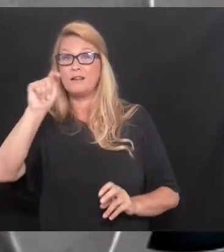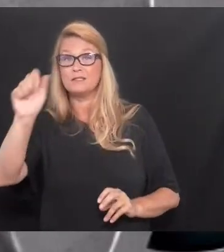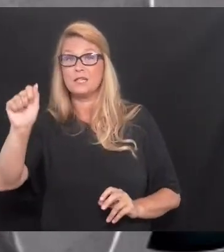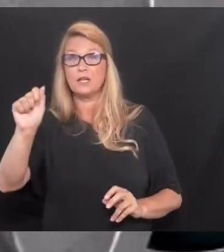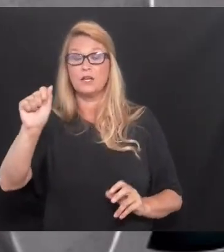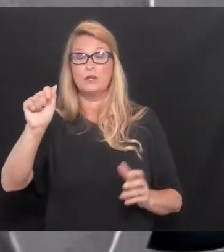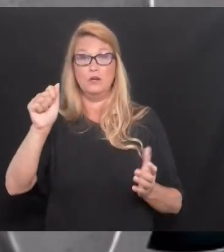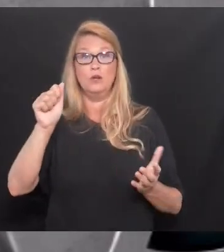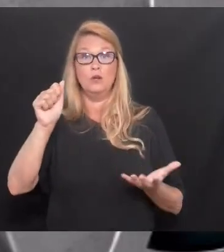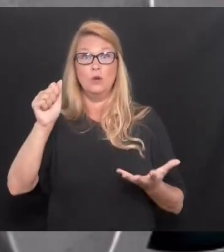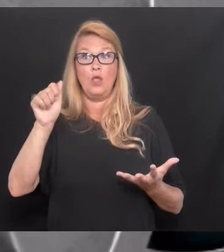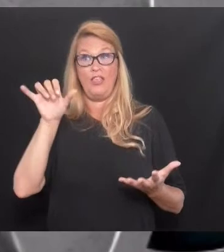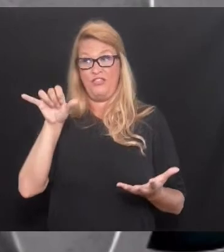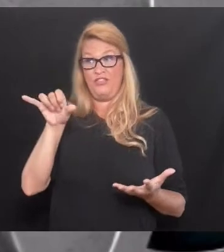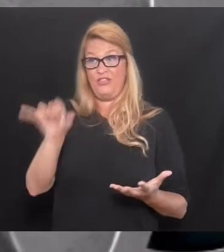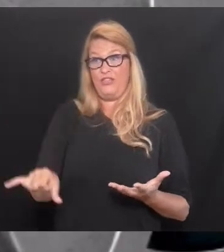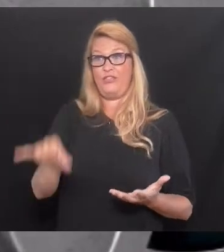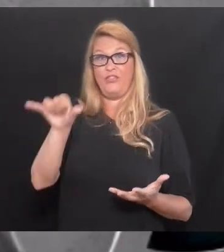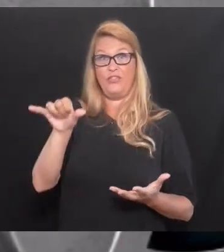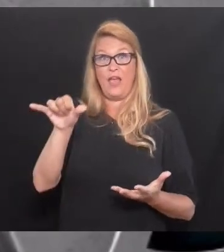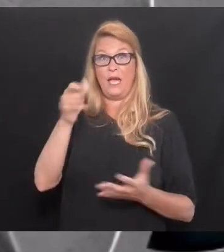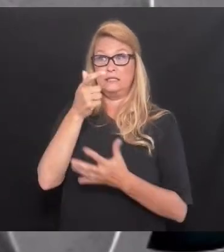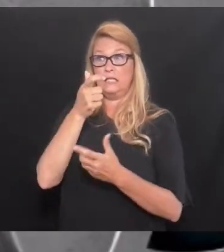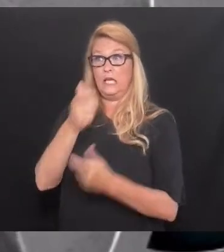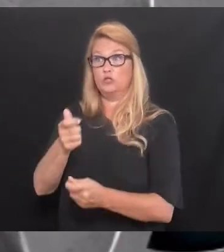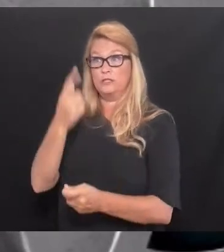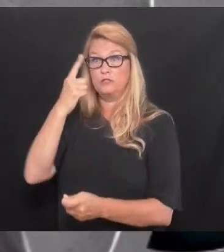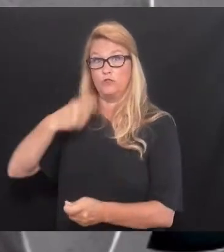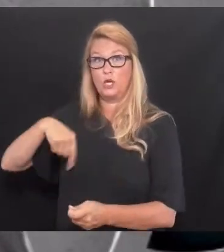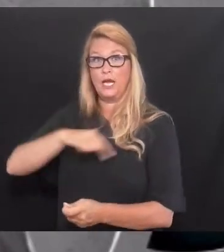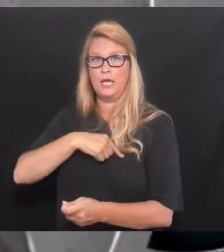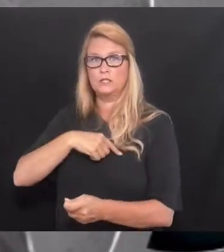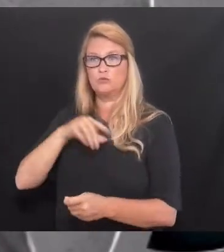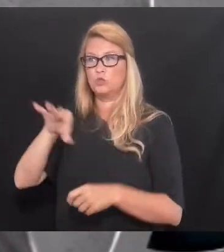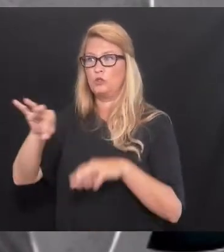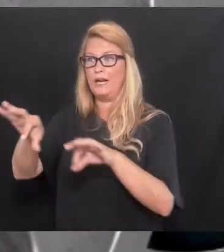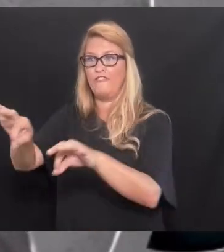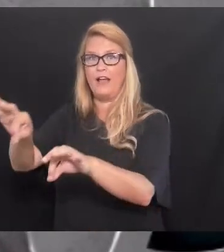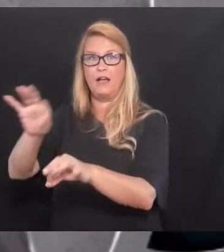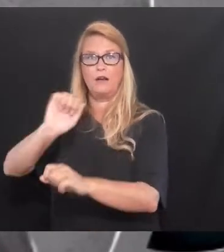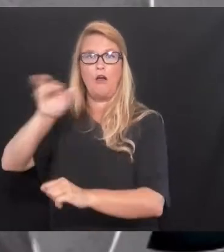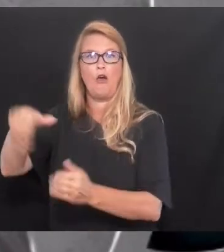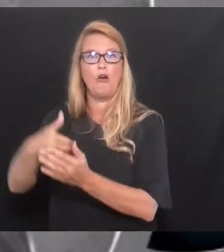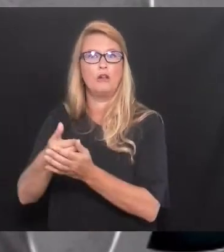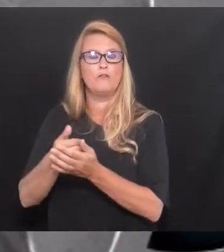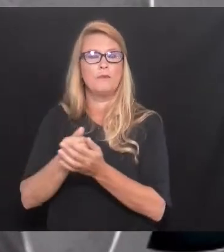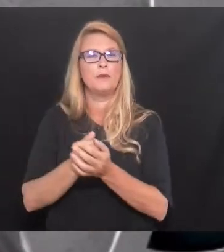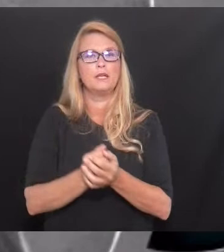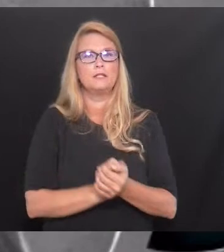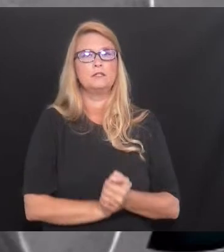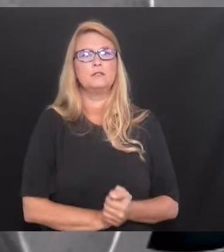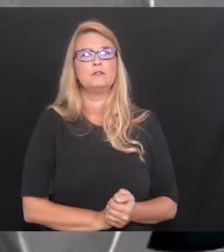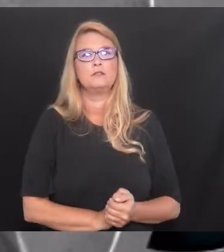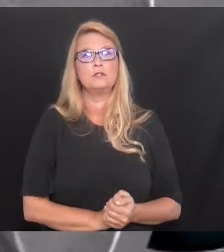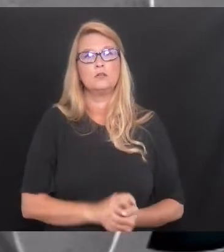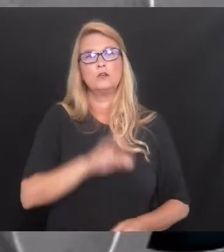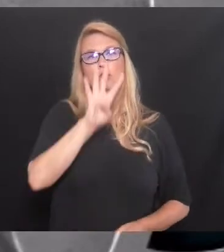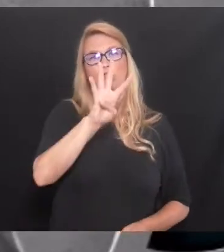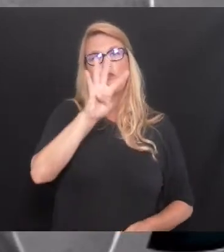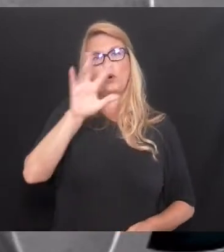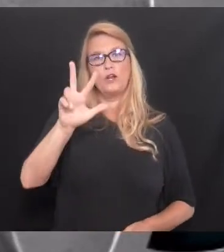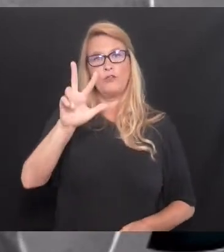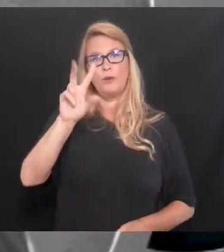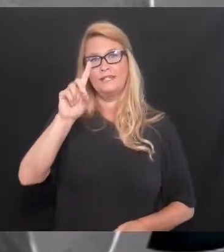are tracking those, because those are of interest and we are trying to track those right now. But some numbers I can give you for that. So we have 43